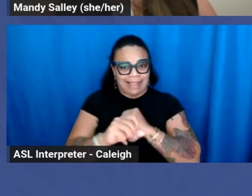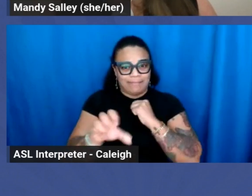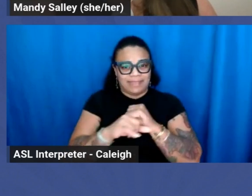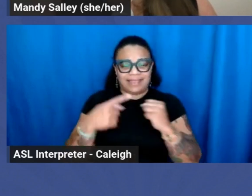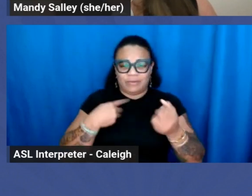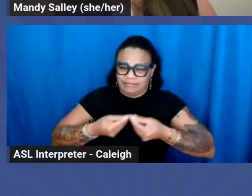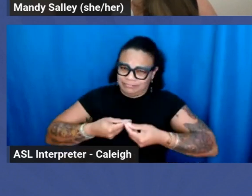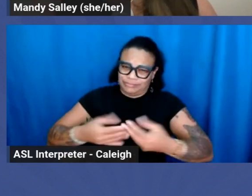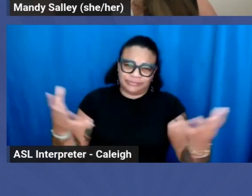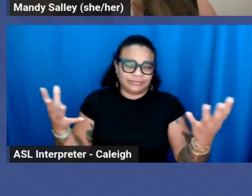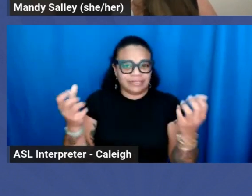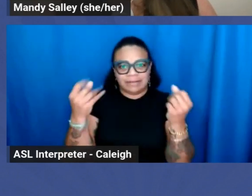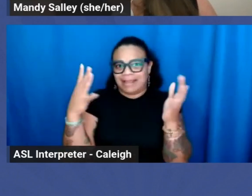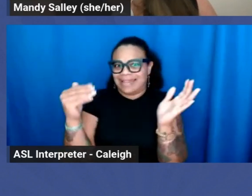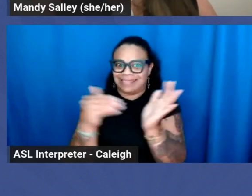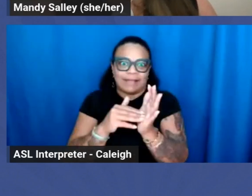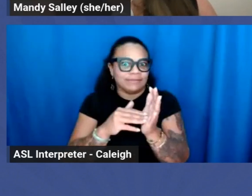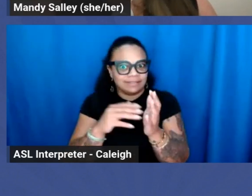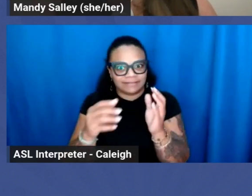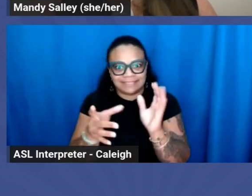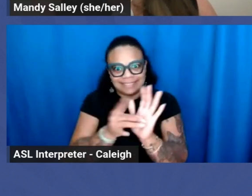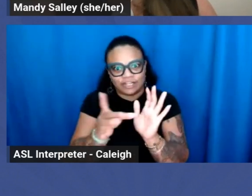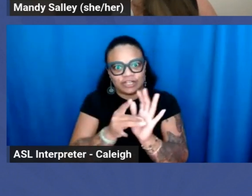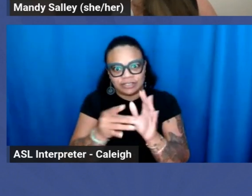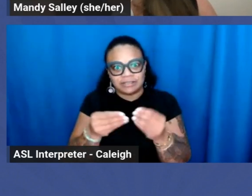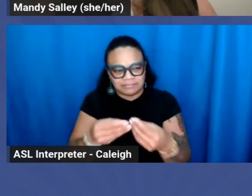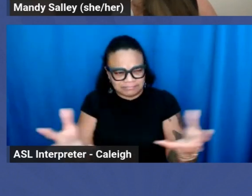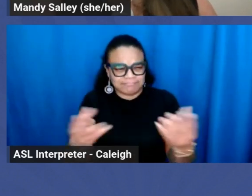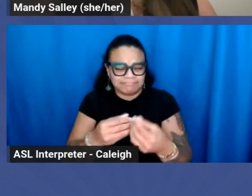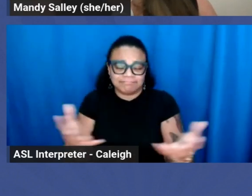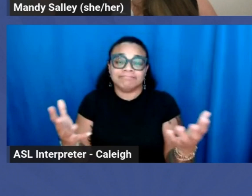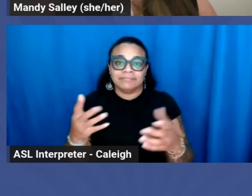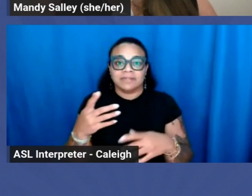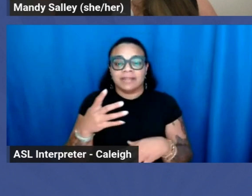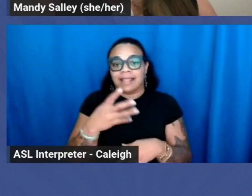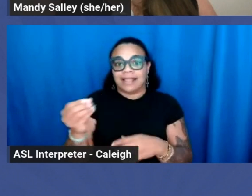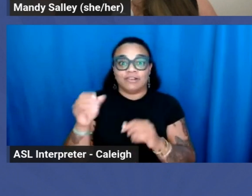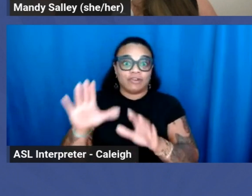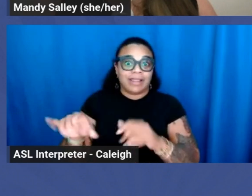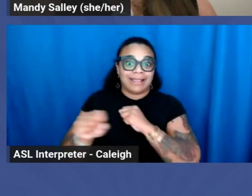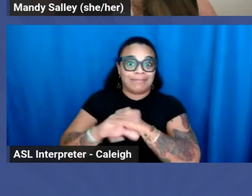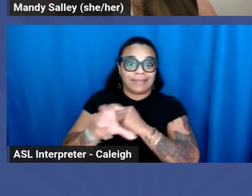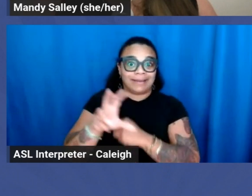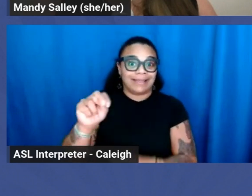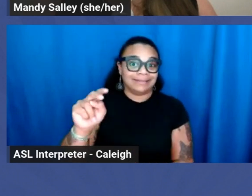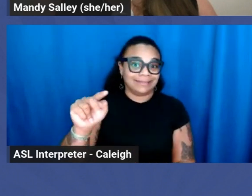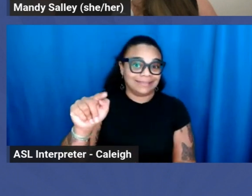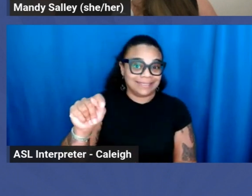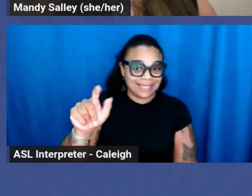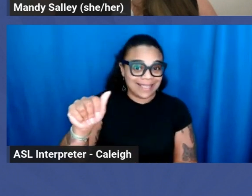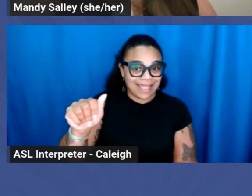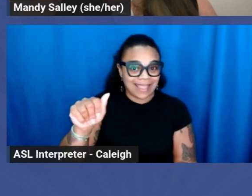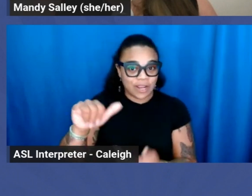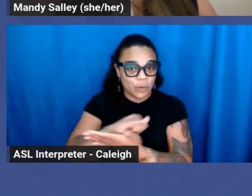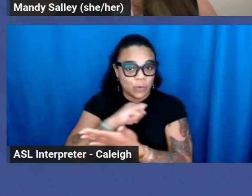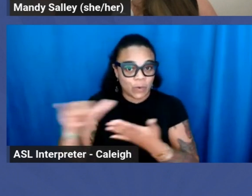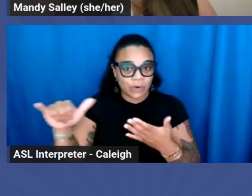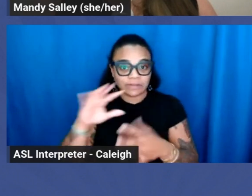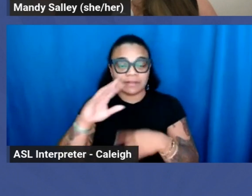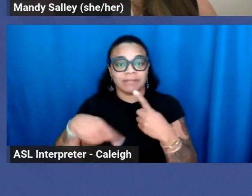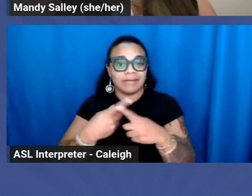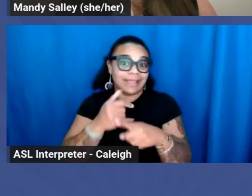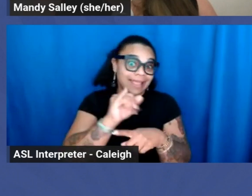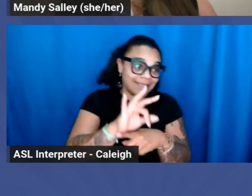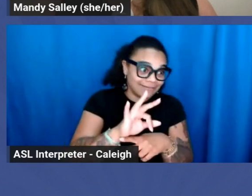stickers. We did a great campaign at the MTA in New York, talking about, if, when, how,